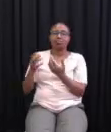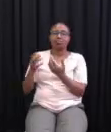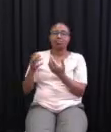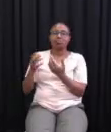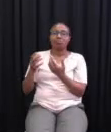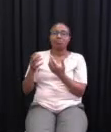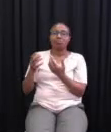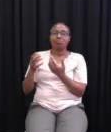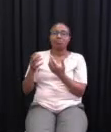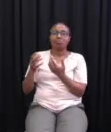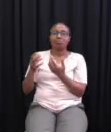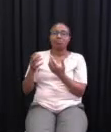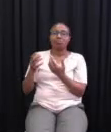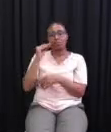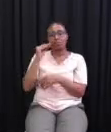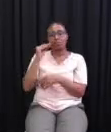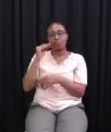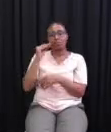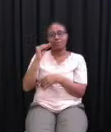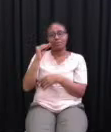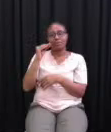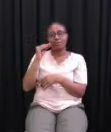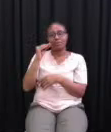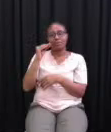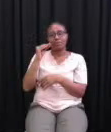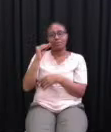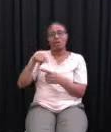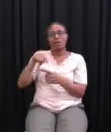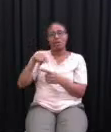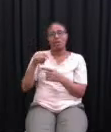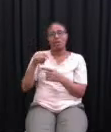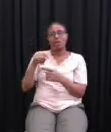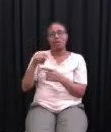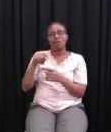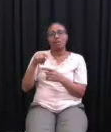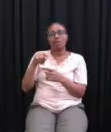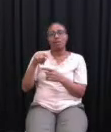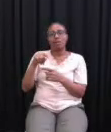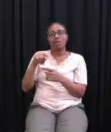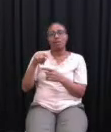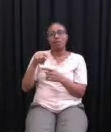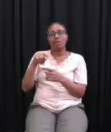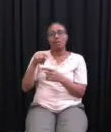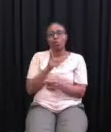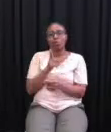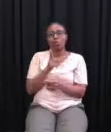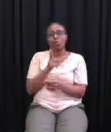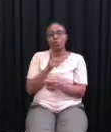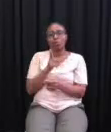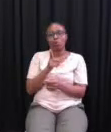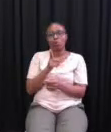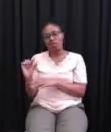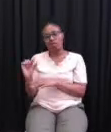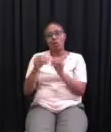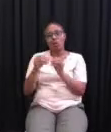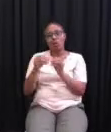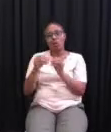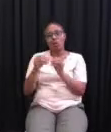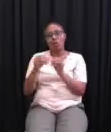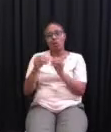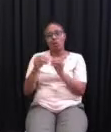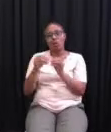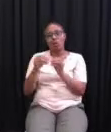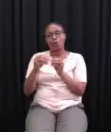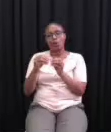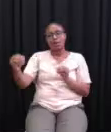that makes sure that we waste as little as possible and we lengthen the time that equipment or other implements